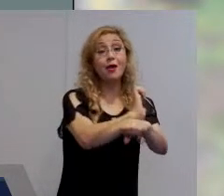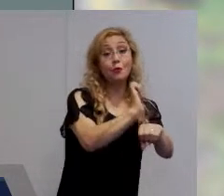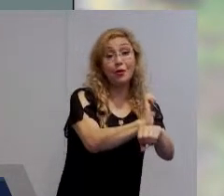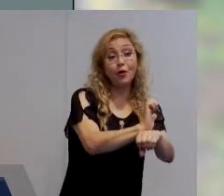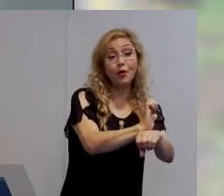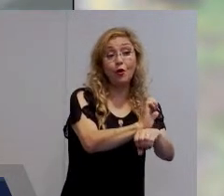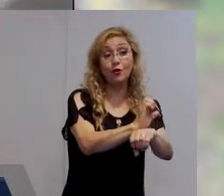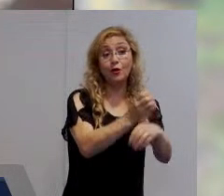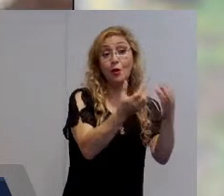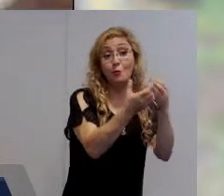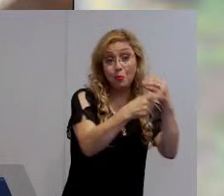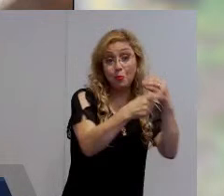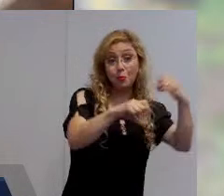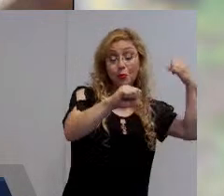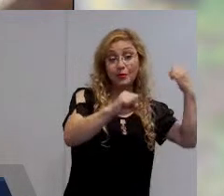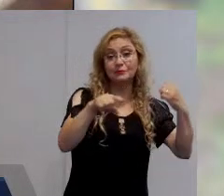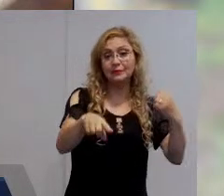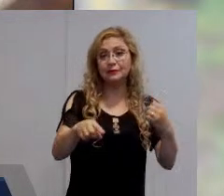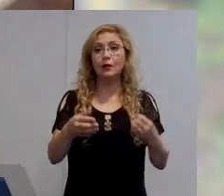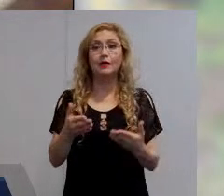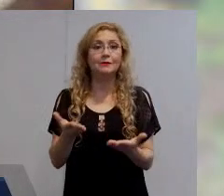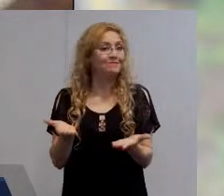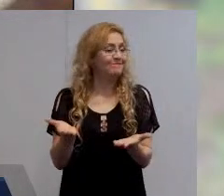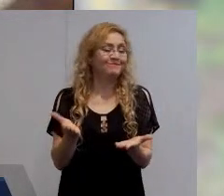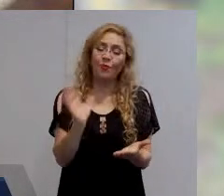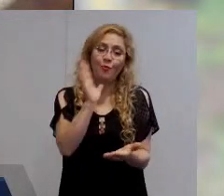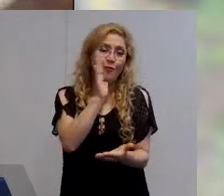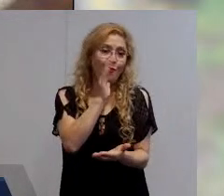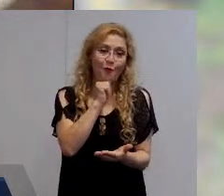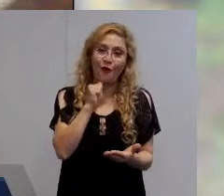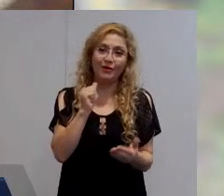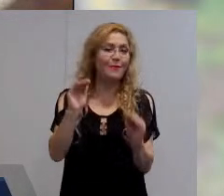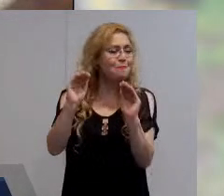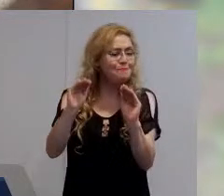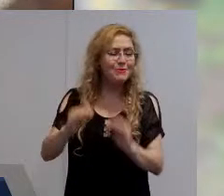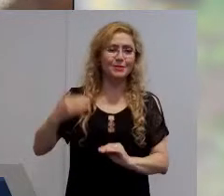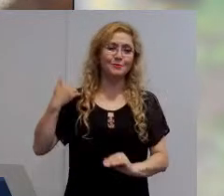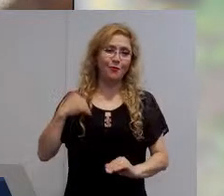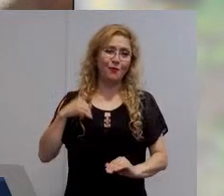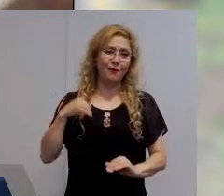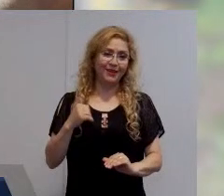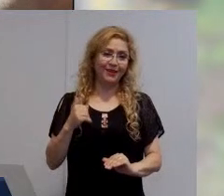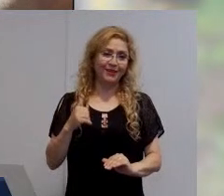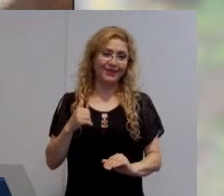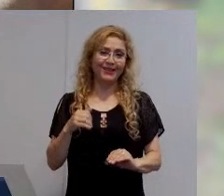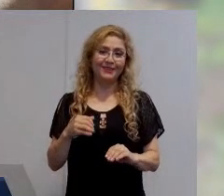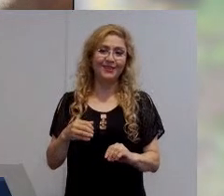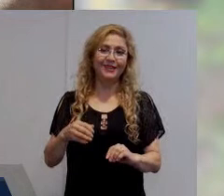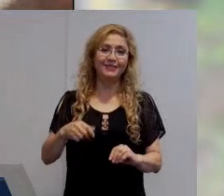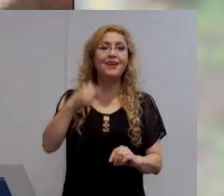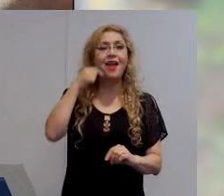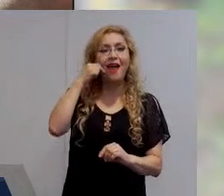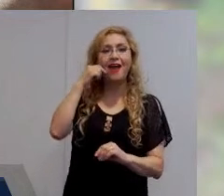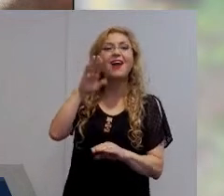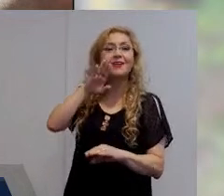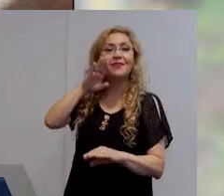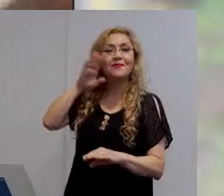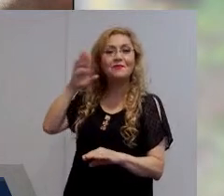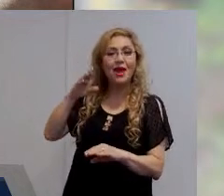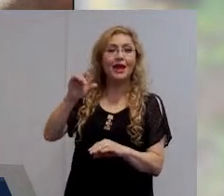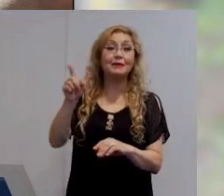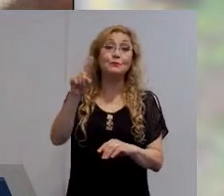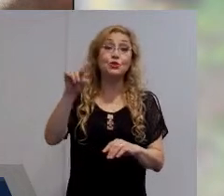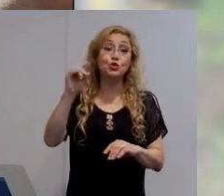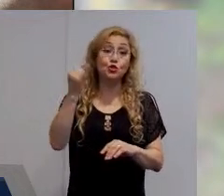the bananas from Ecuador and others, we would not have it. The same thing in Argentina with